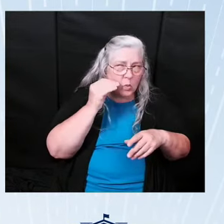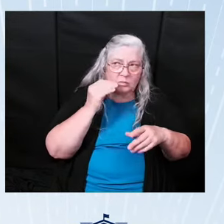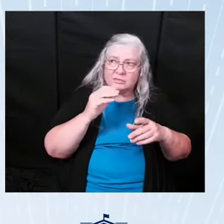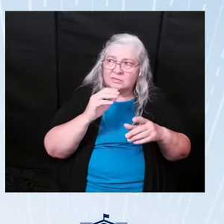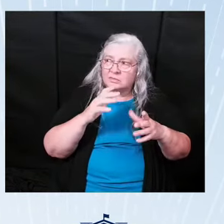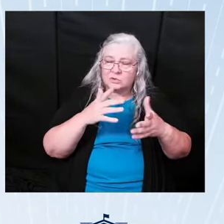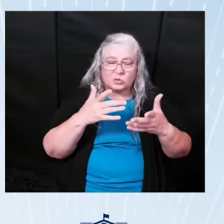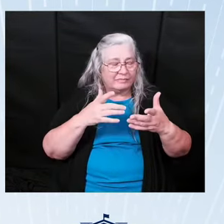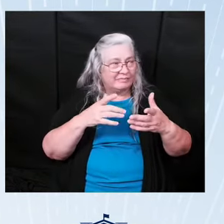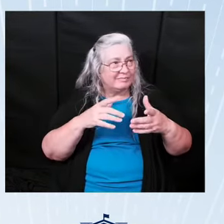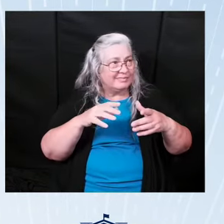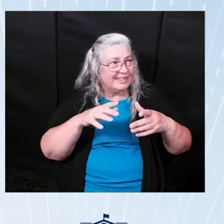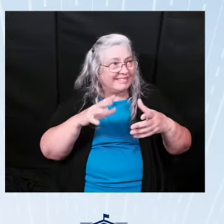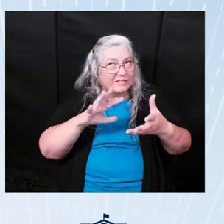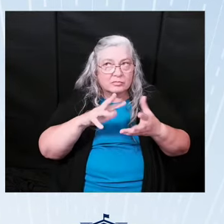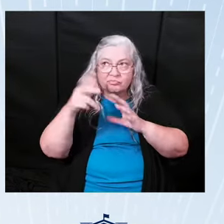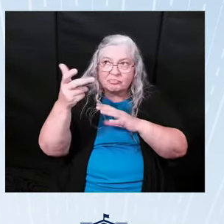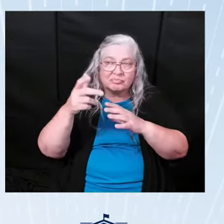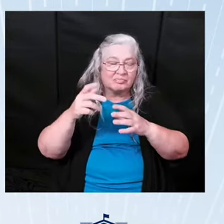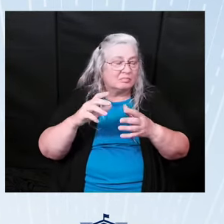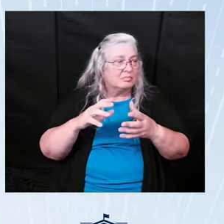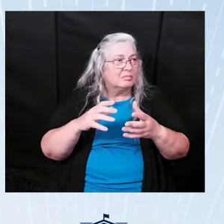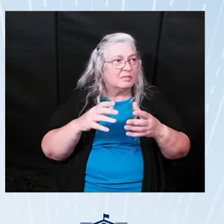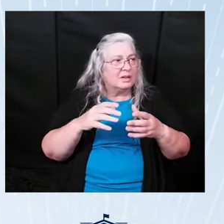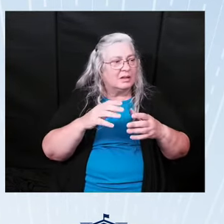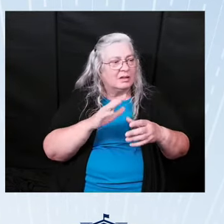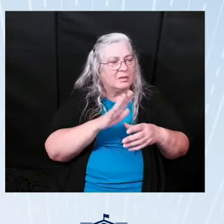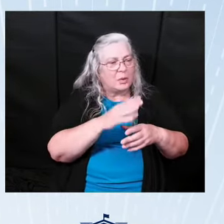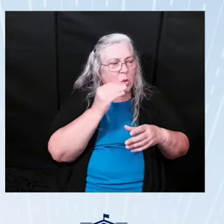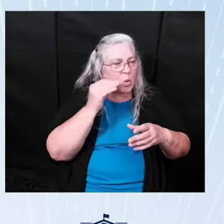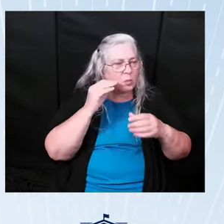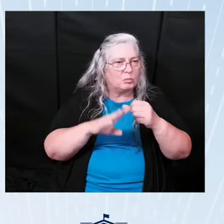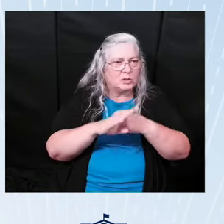see as on the ground needs?